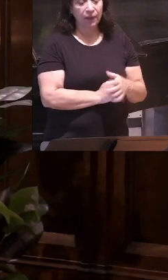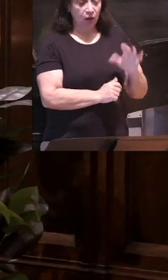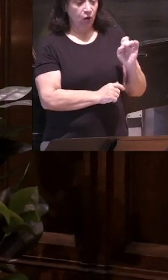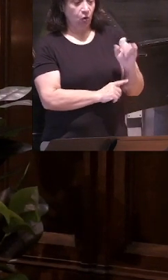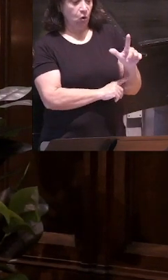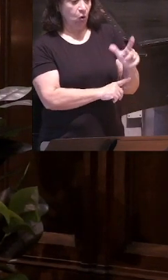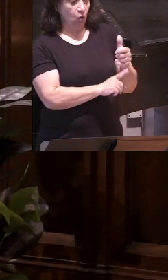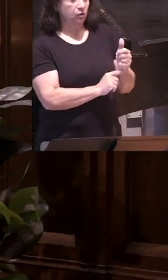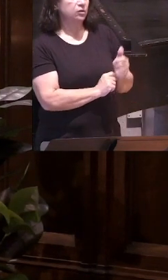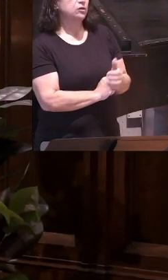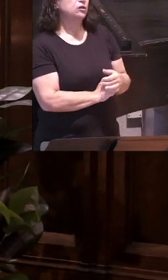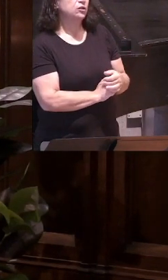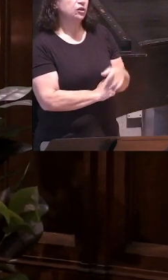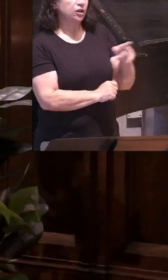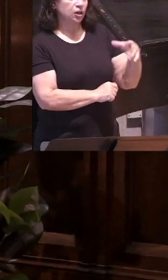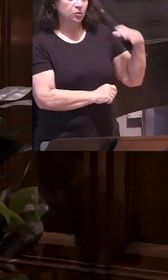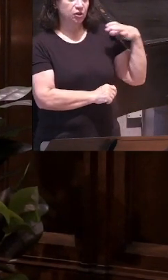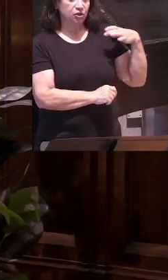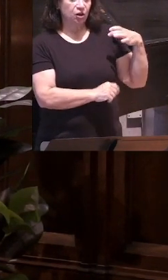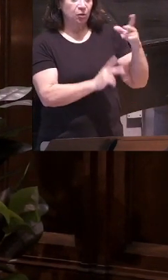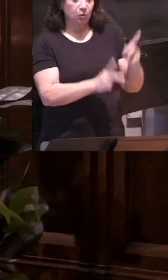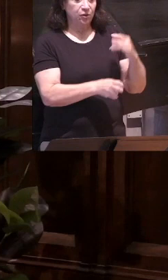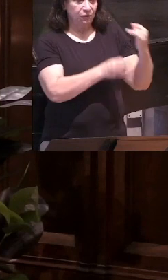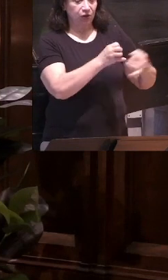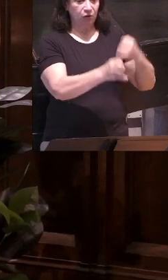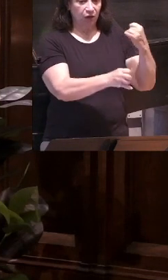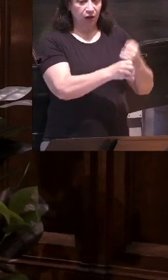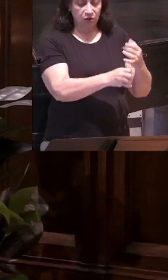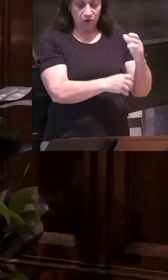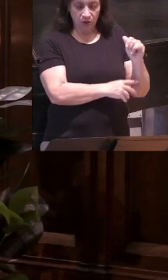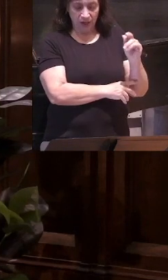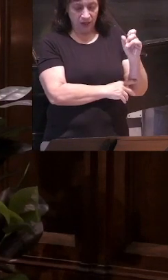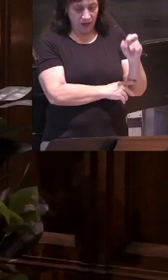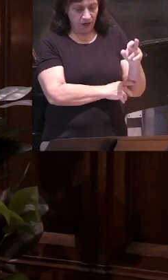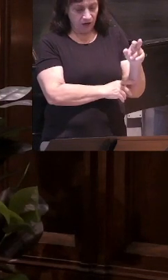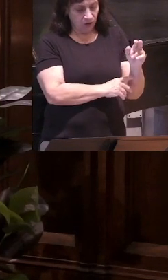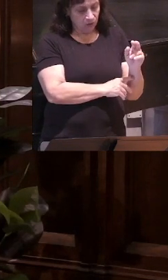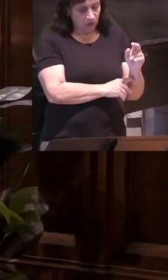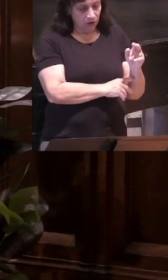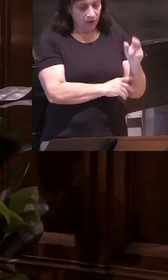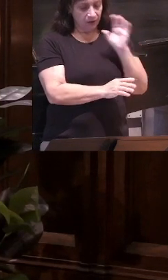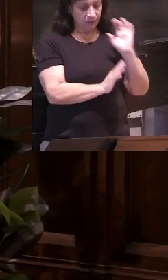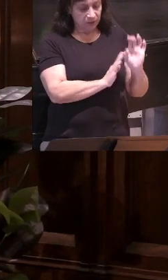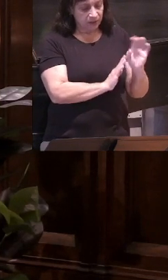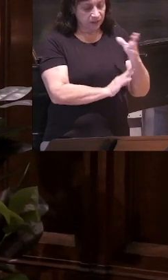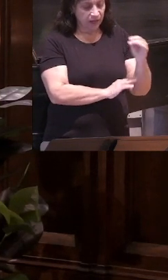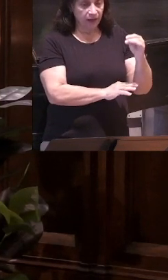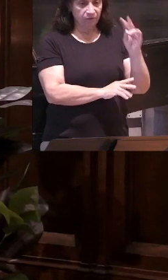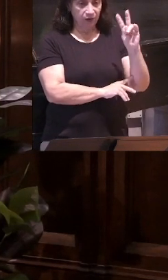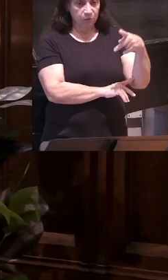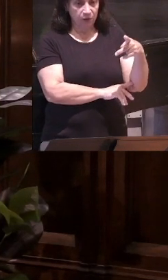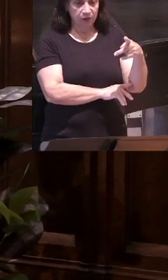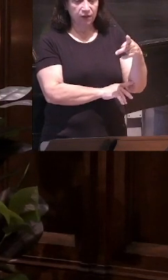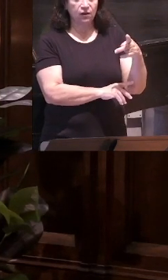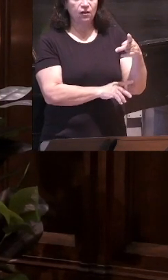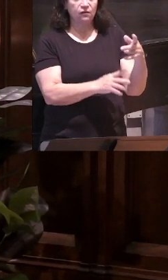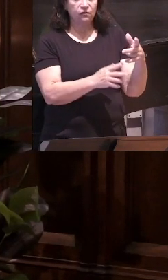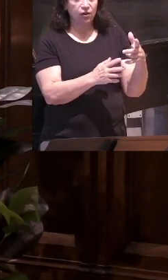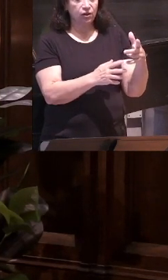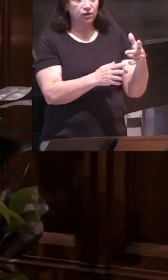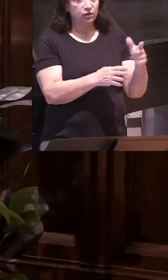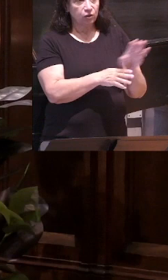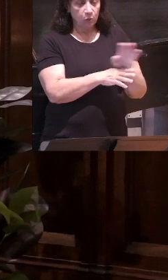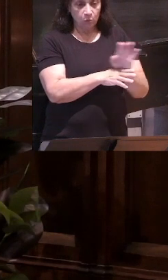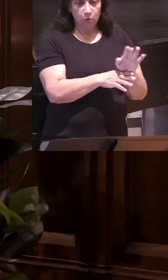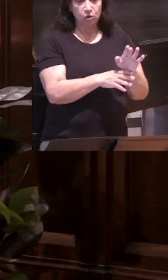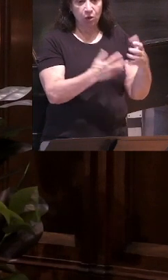Earl was chairman of International Aero Engines and vice president of commercial engines at